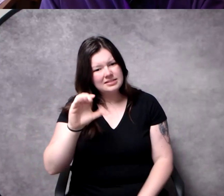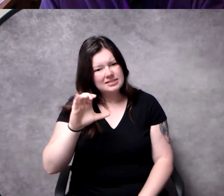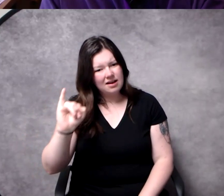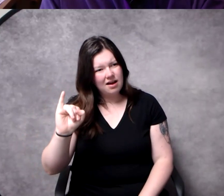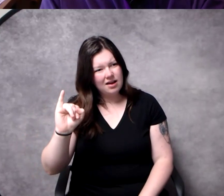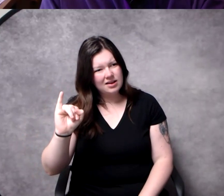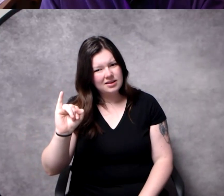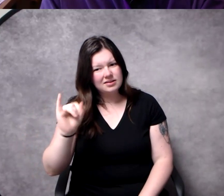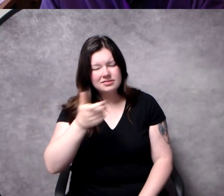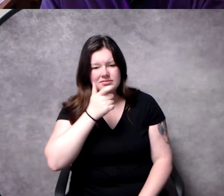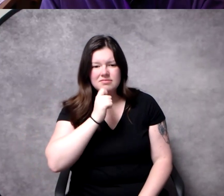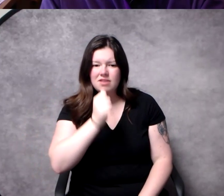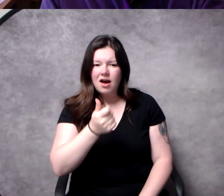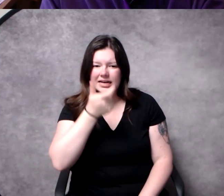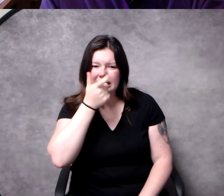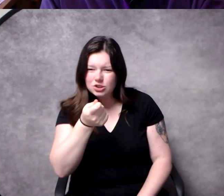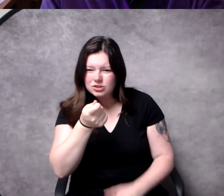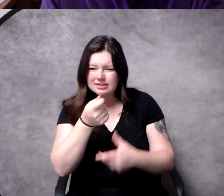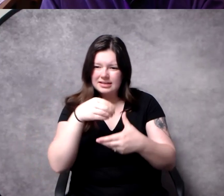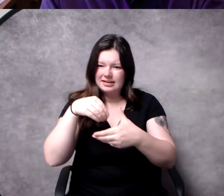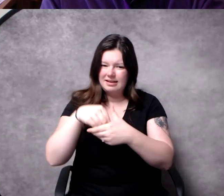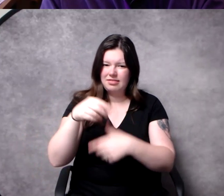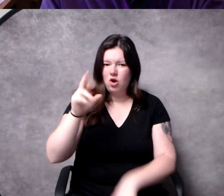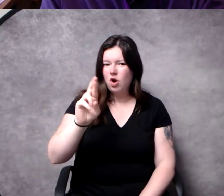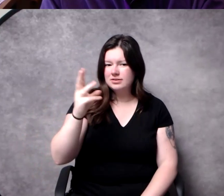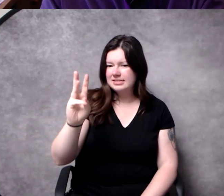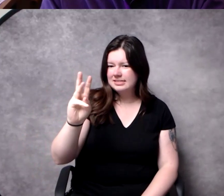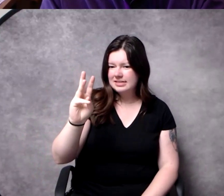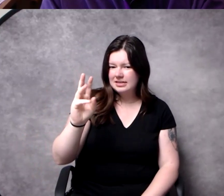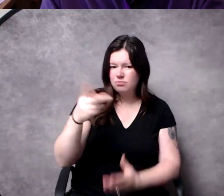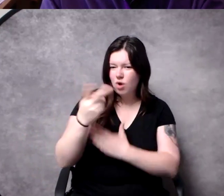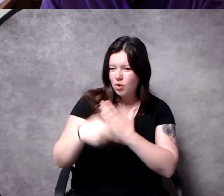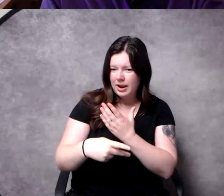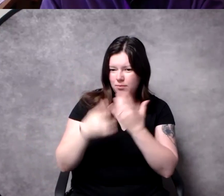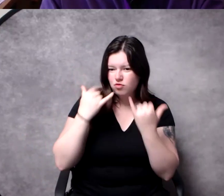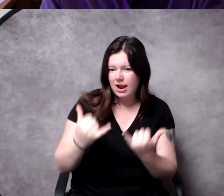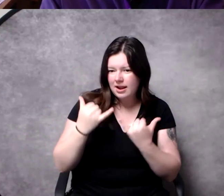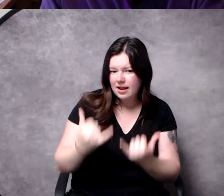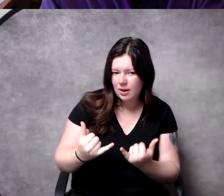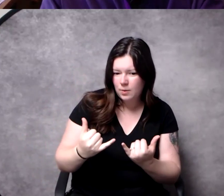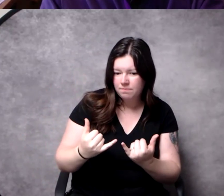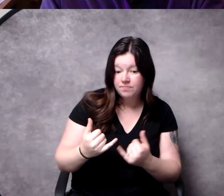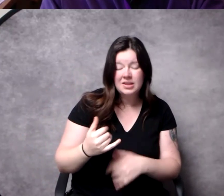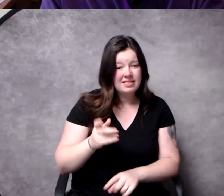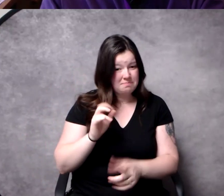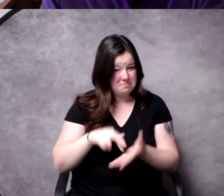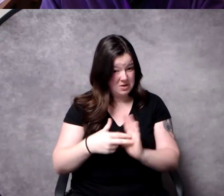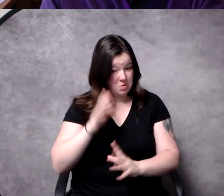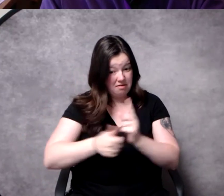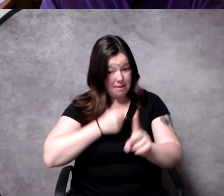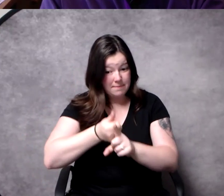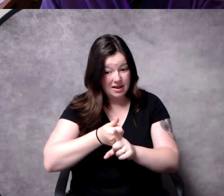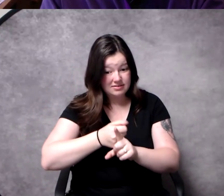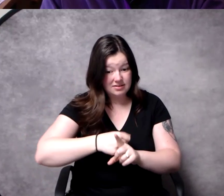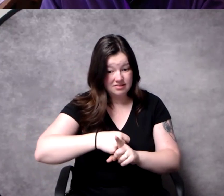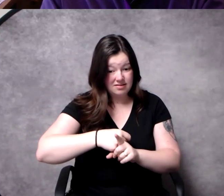really interested in the R16 program at this time. But I don't think it's going to impact the likelihood of funding. If it gets a meritorious score, then